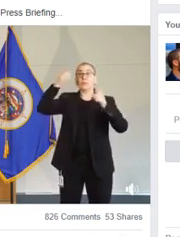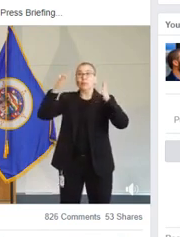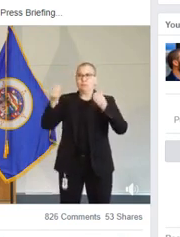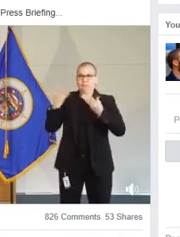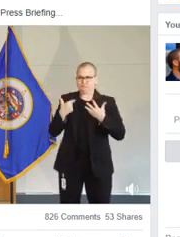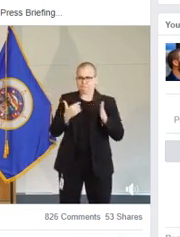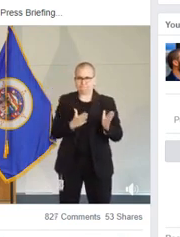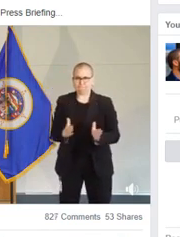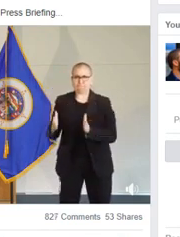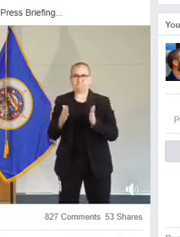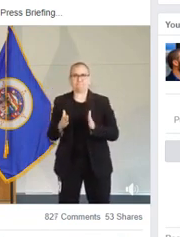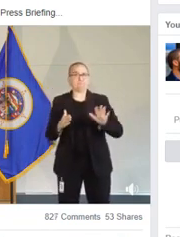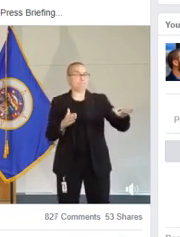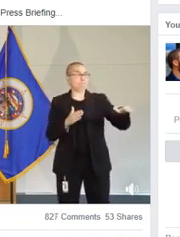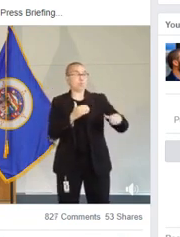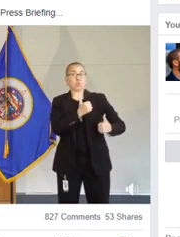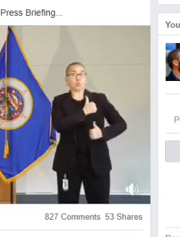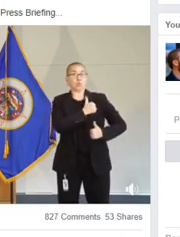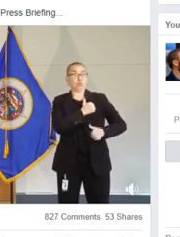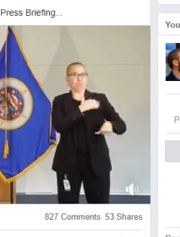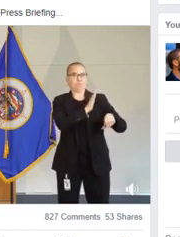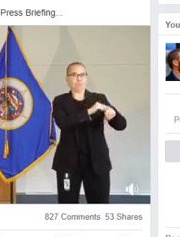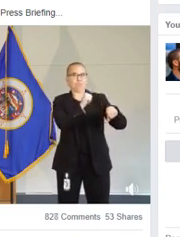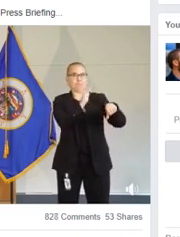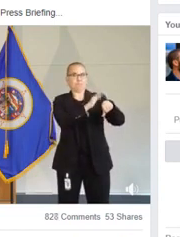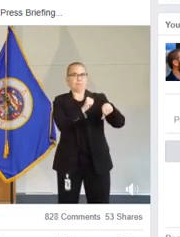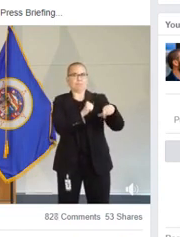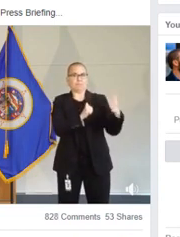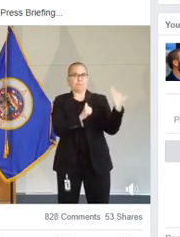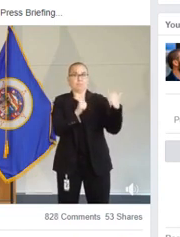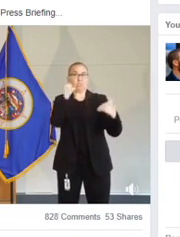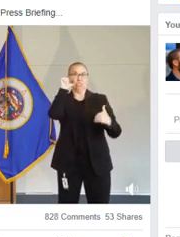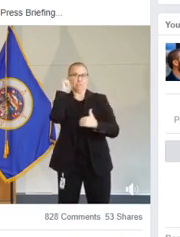notifying soldiers early yesterday morning of a pending mission.